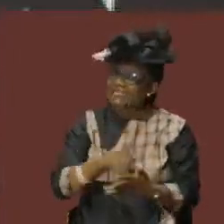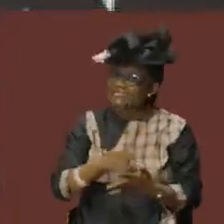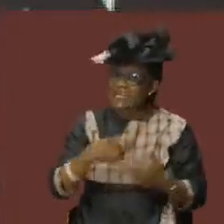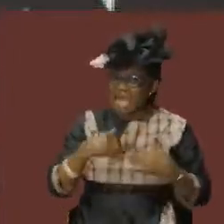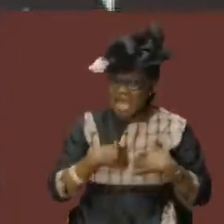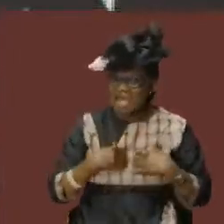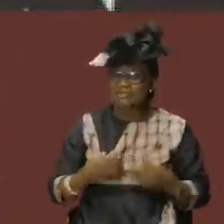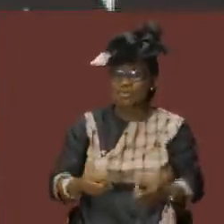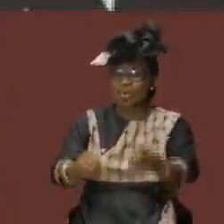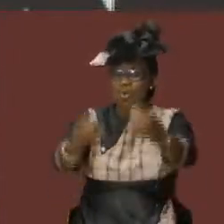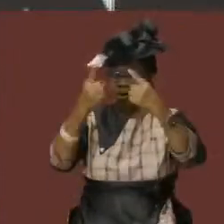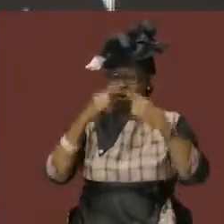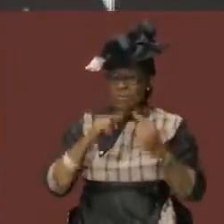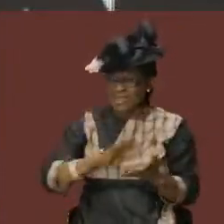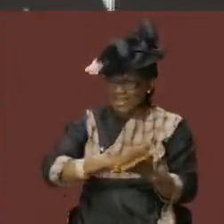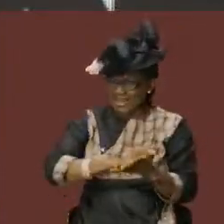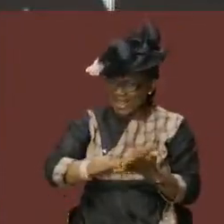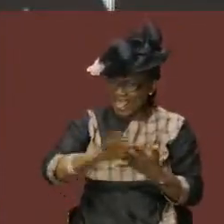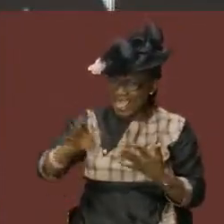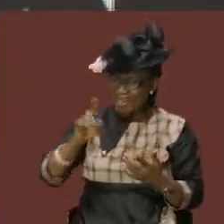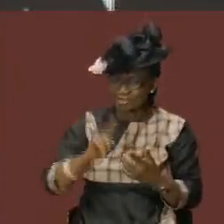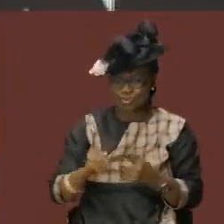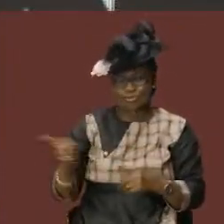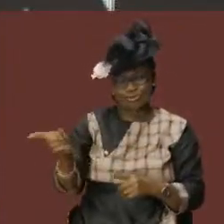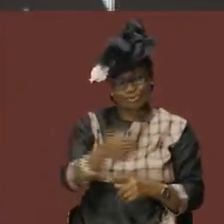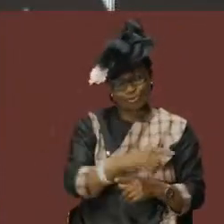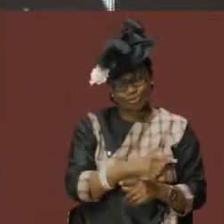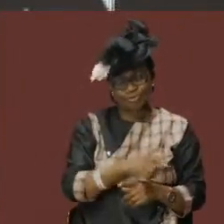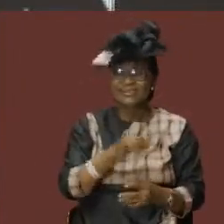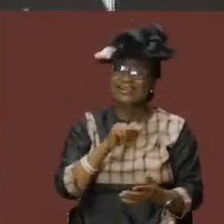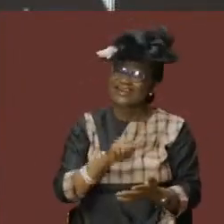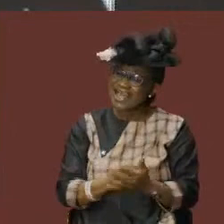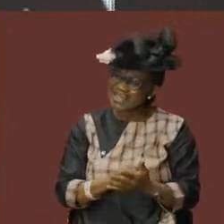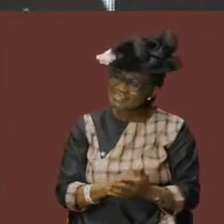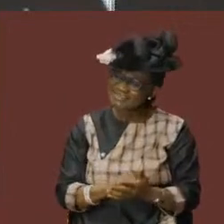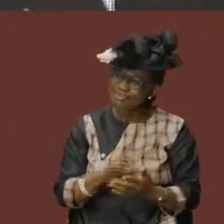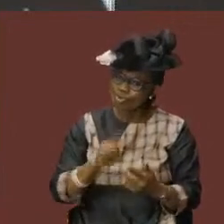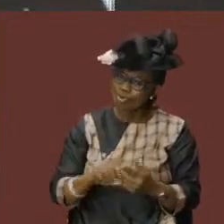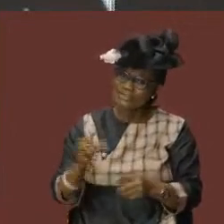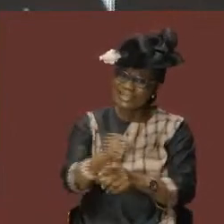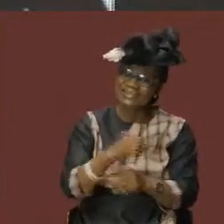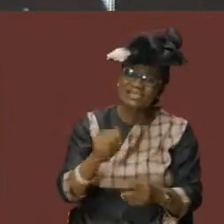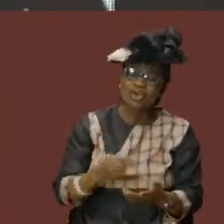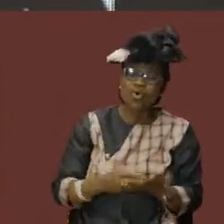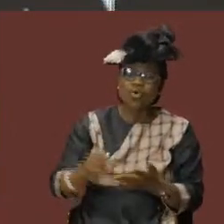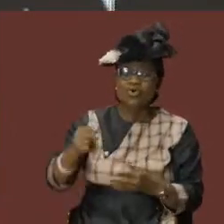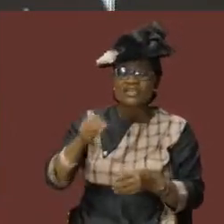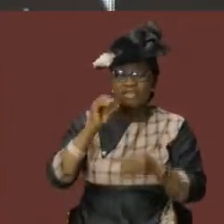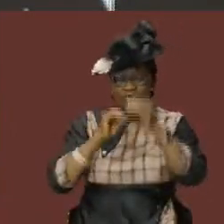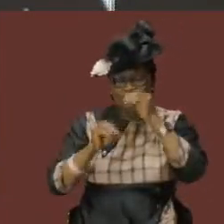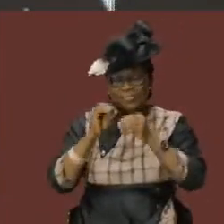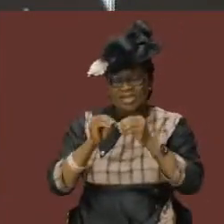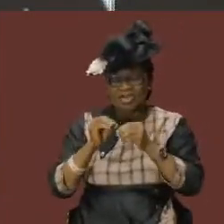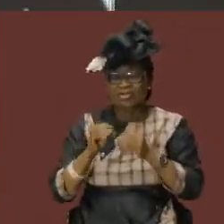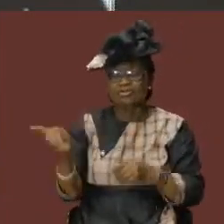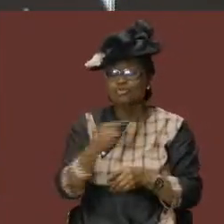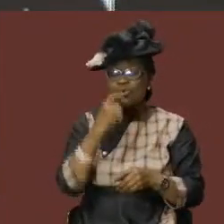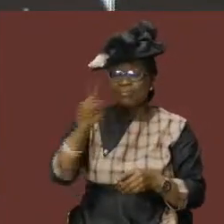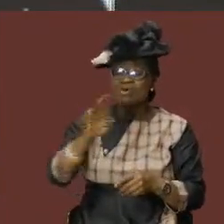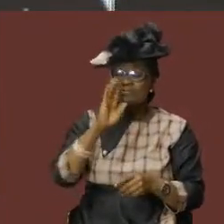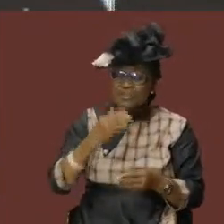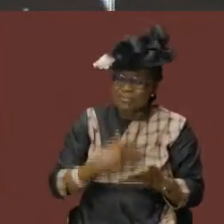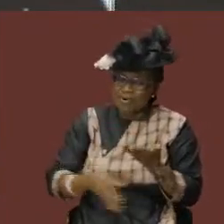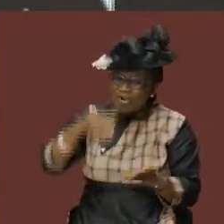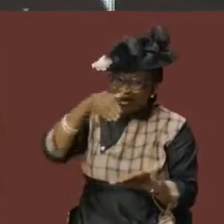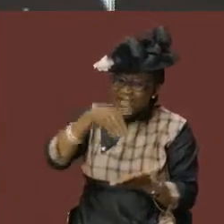that to partake of the Holy Communion, you must be born again. To partake of the Holy Communion, you must be at peace